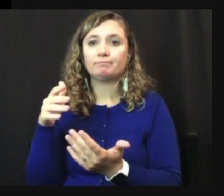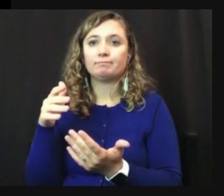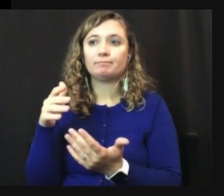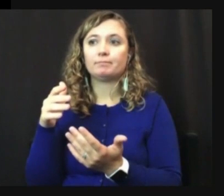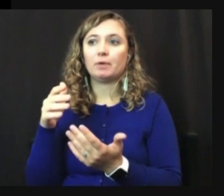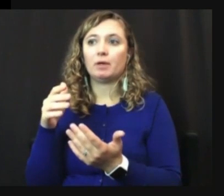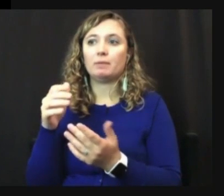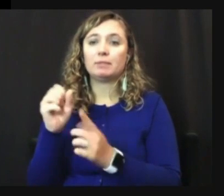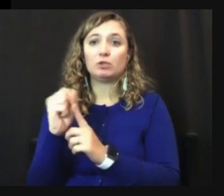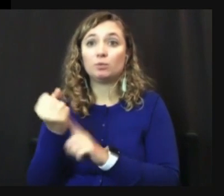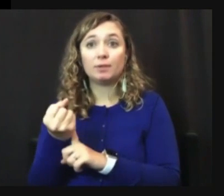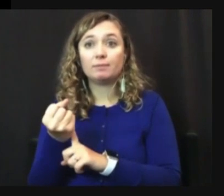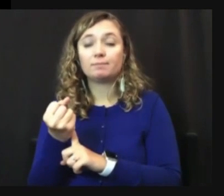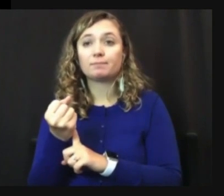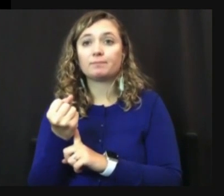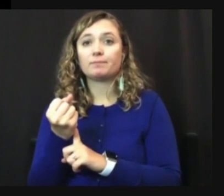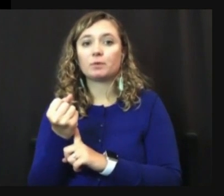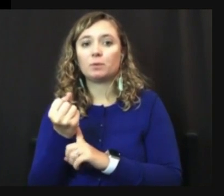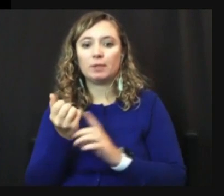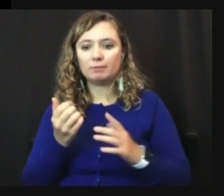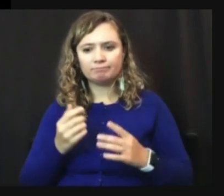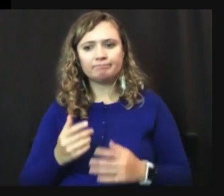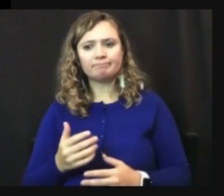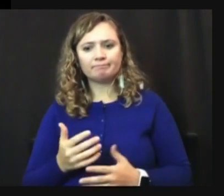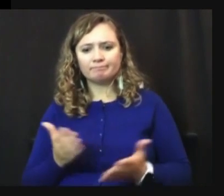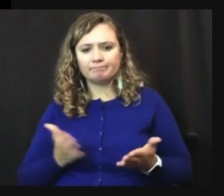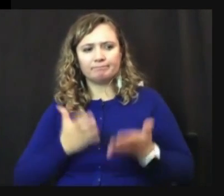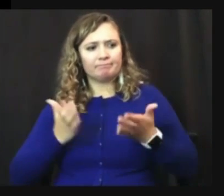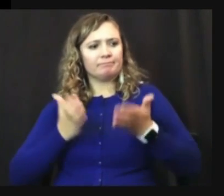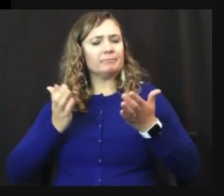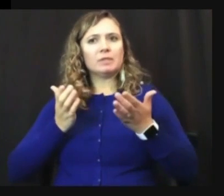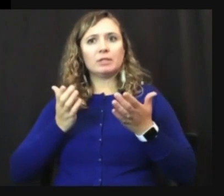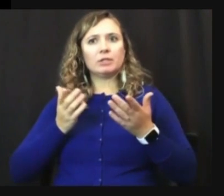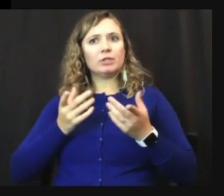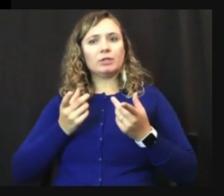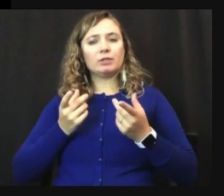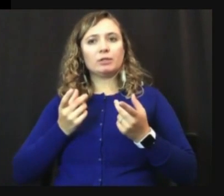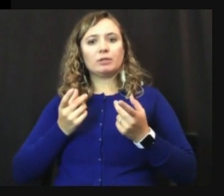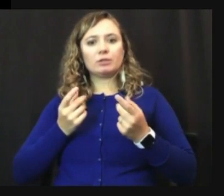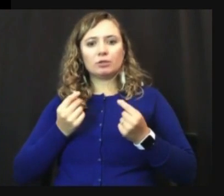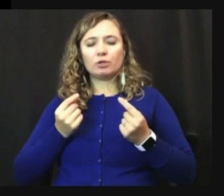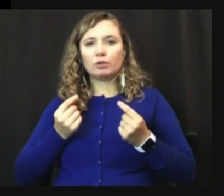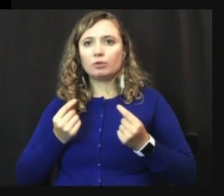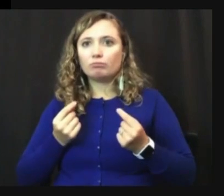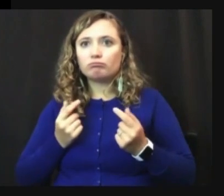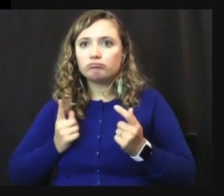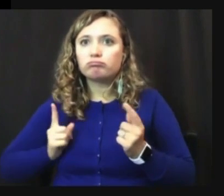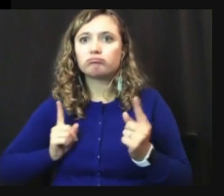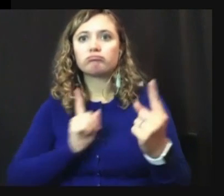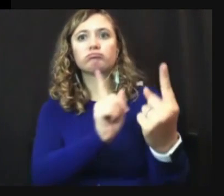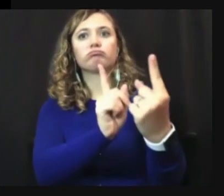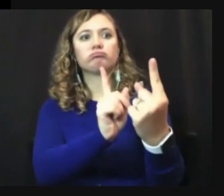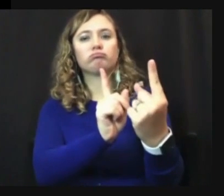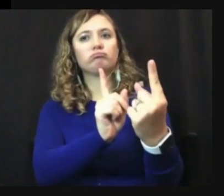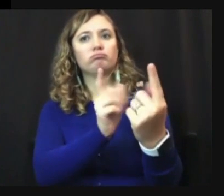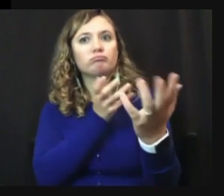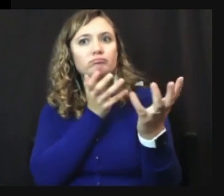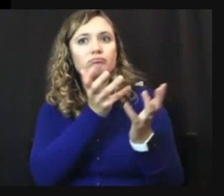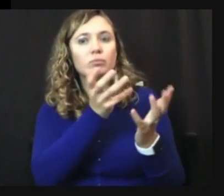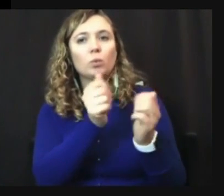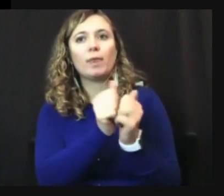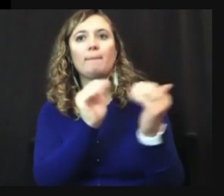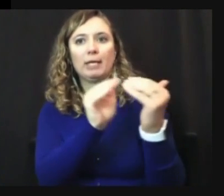ability and motivation and everything to go over and initiate an interaction with their